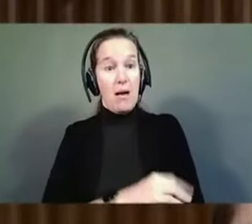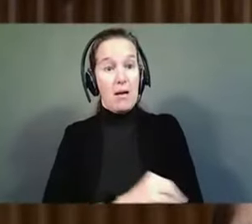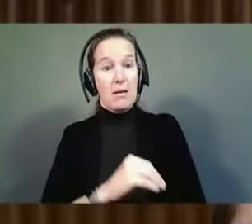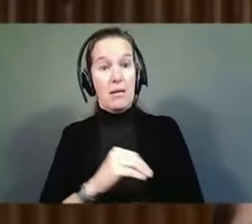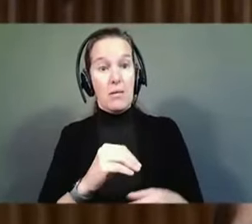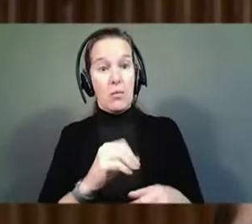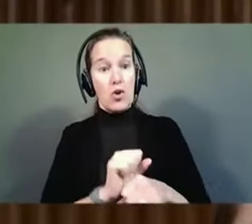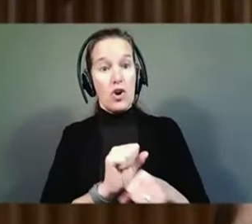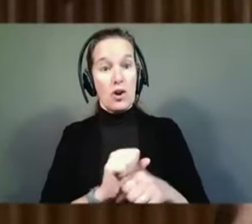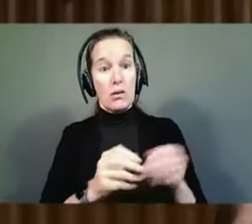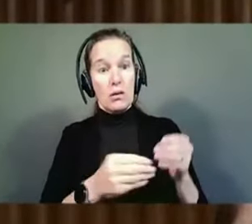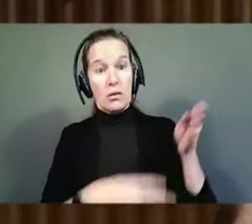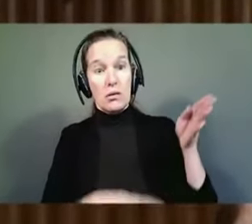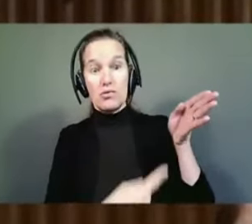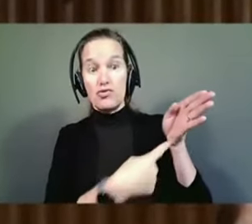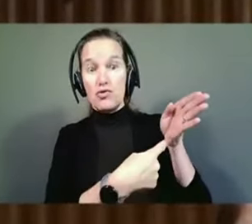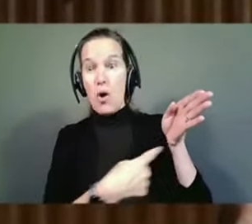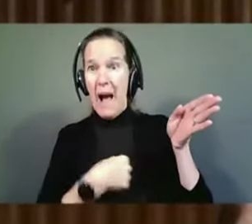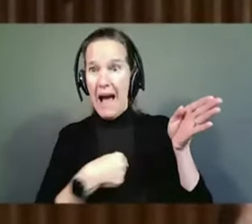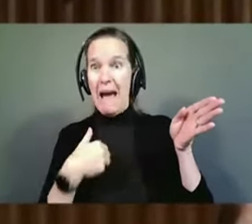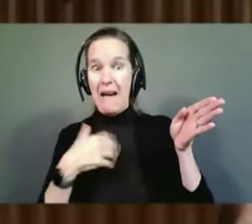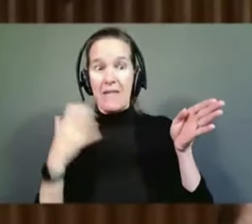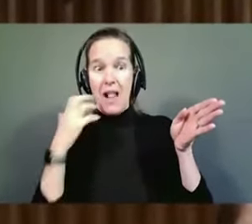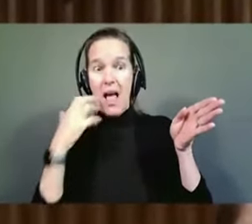was severely blood clotted. I was told that that was a false positive